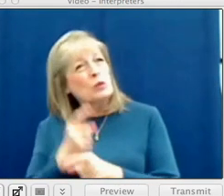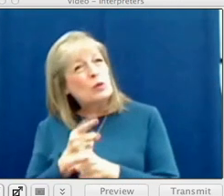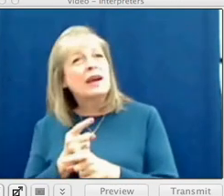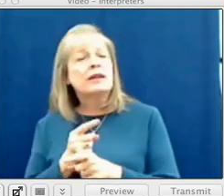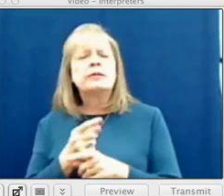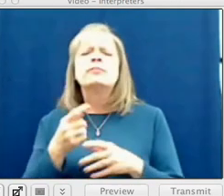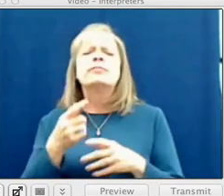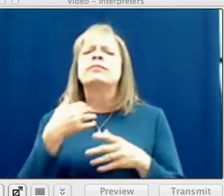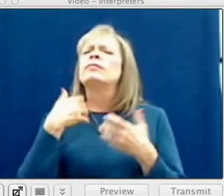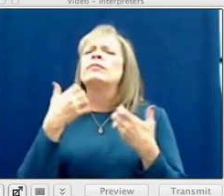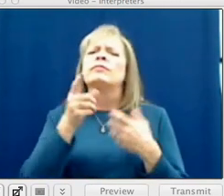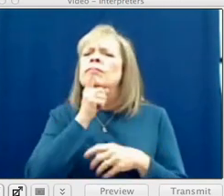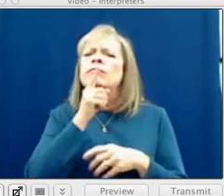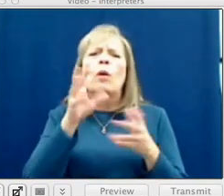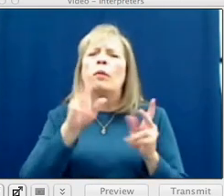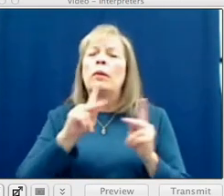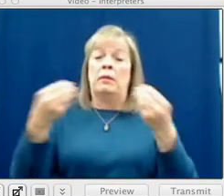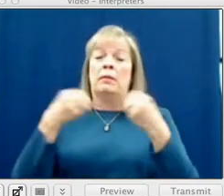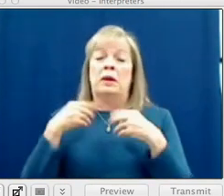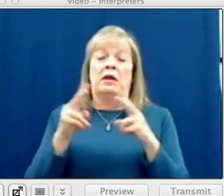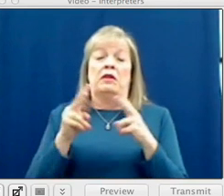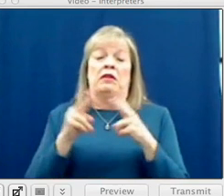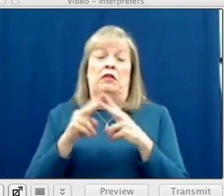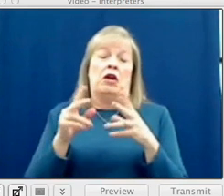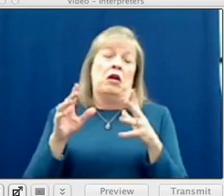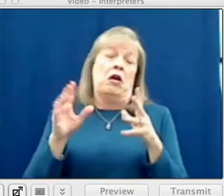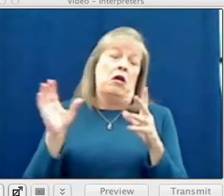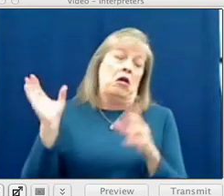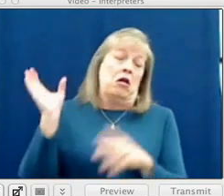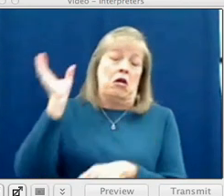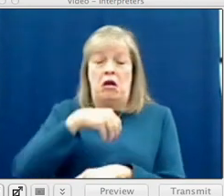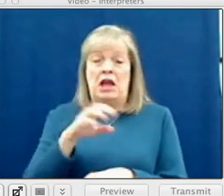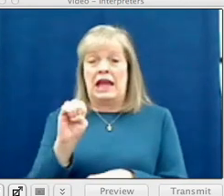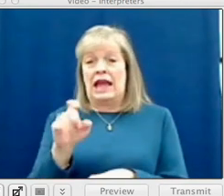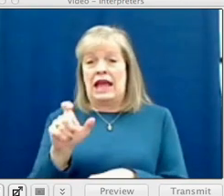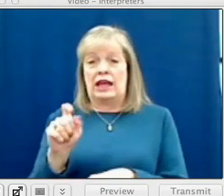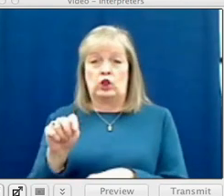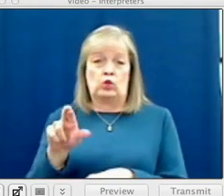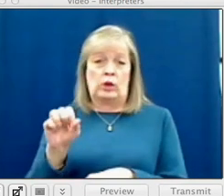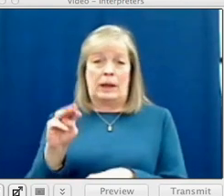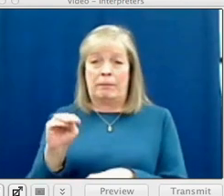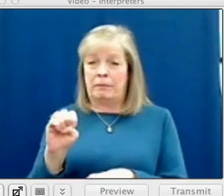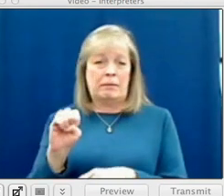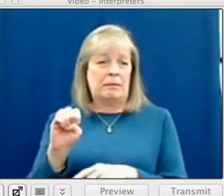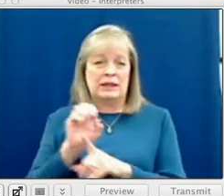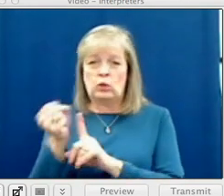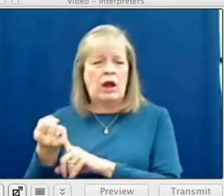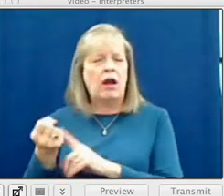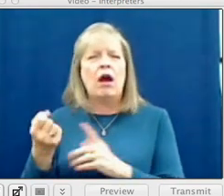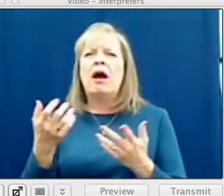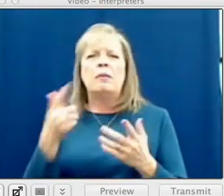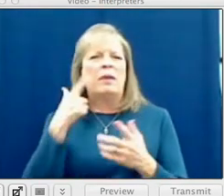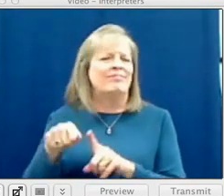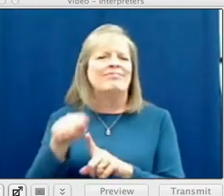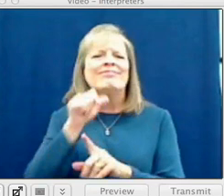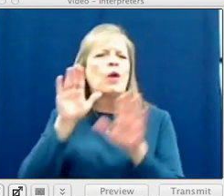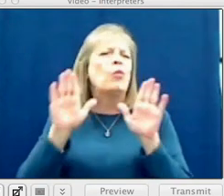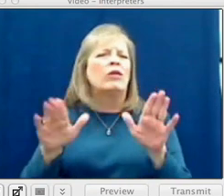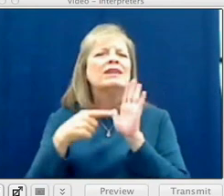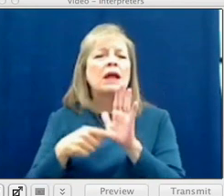extremes, because extremes don't make good examples. Certainly, we can all be empathetic about some of the